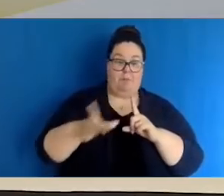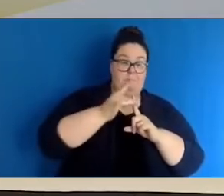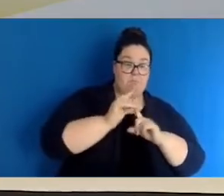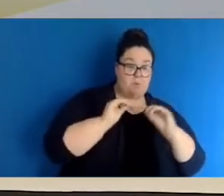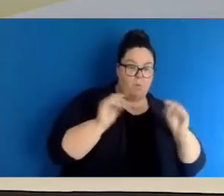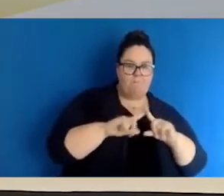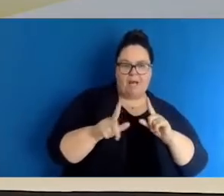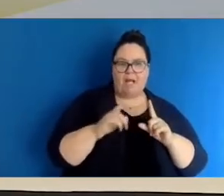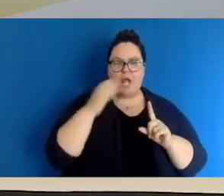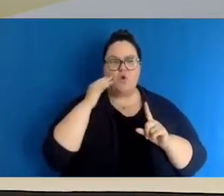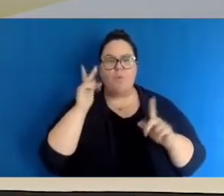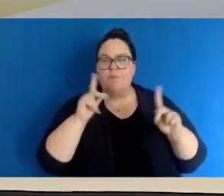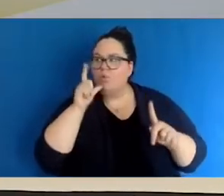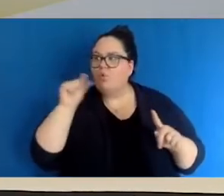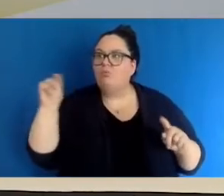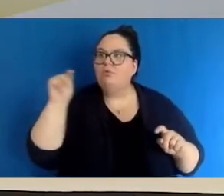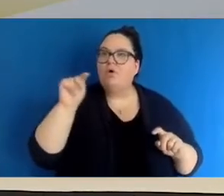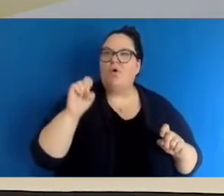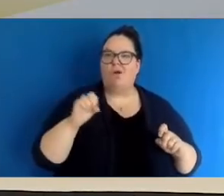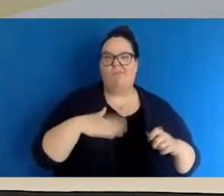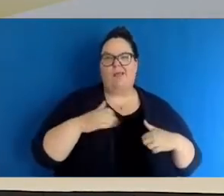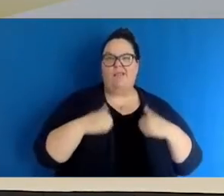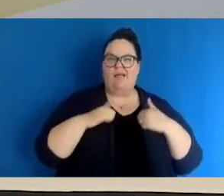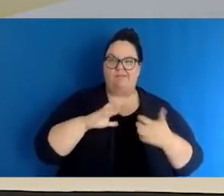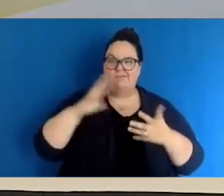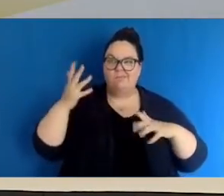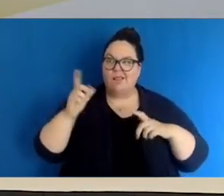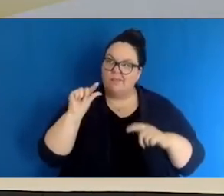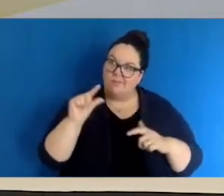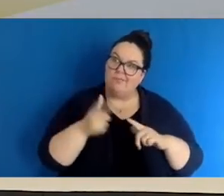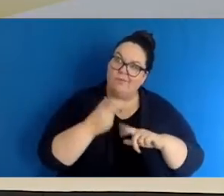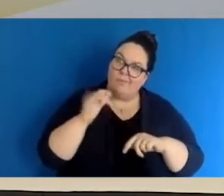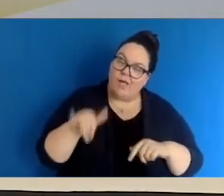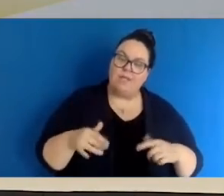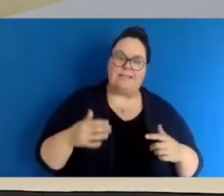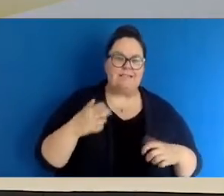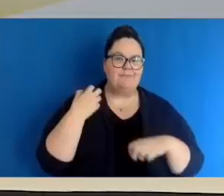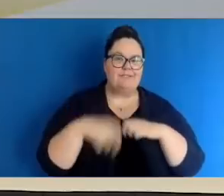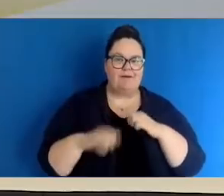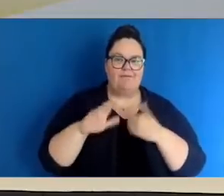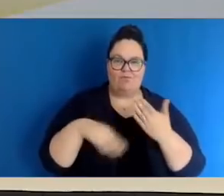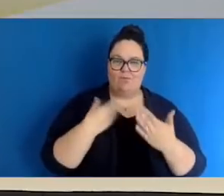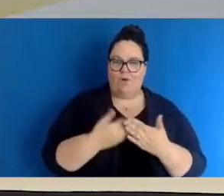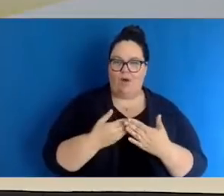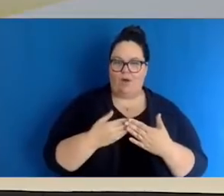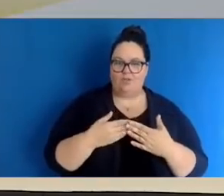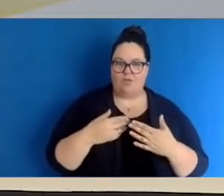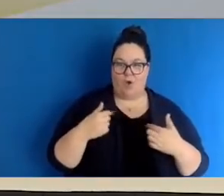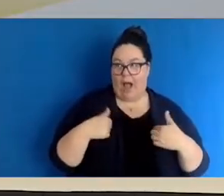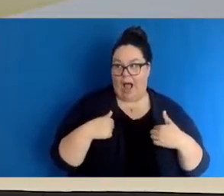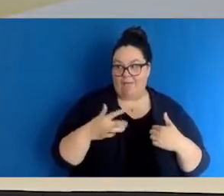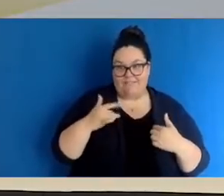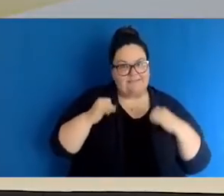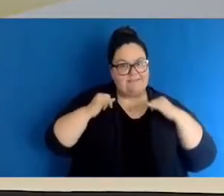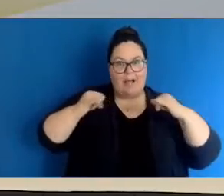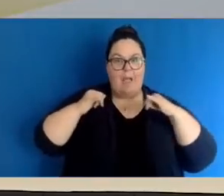whatever we're doing. And so I think it's been hard for everybody. And so I'm not immune to that.